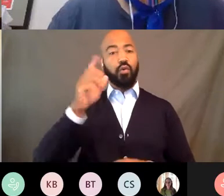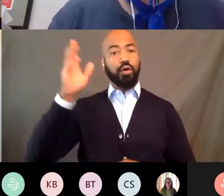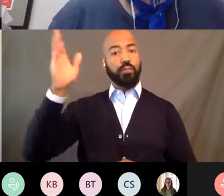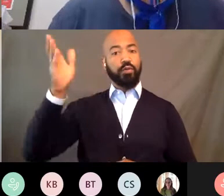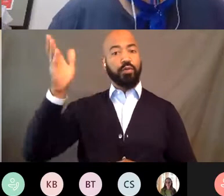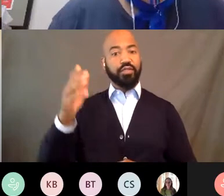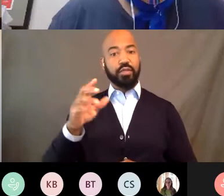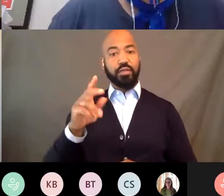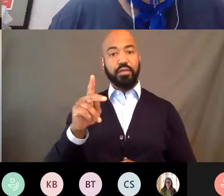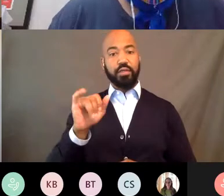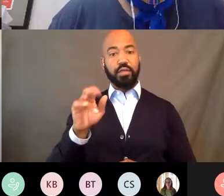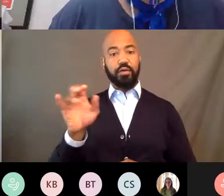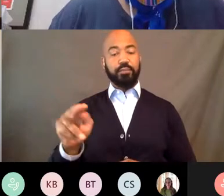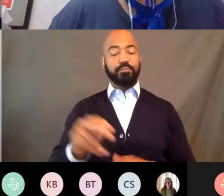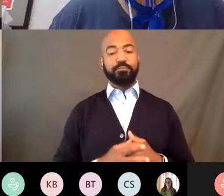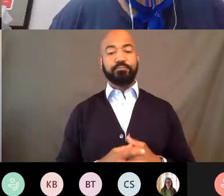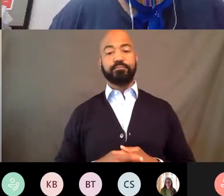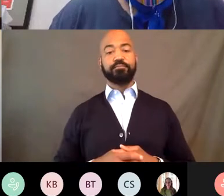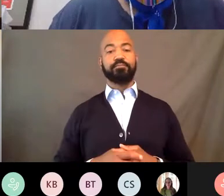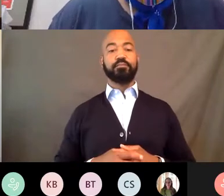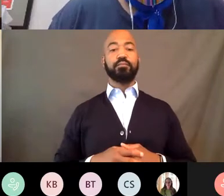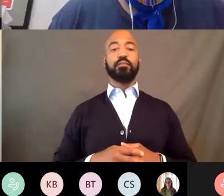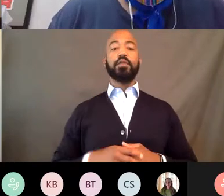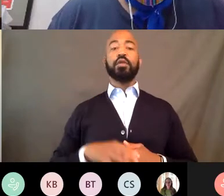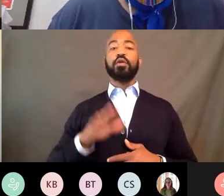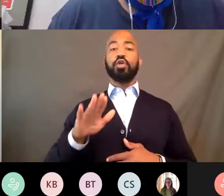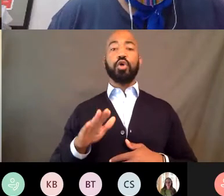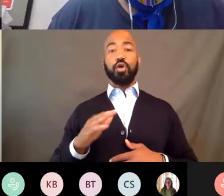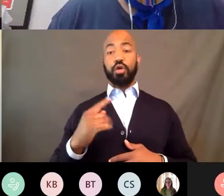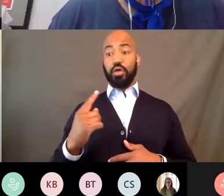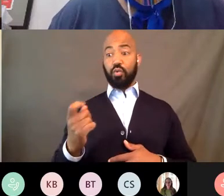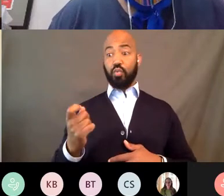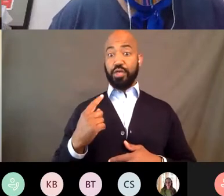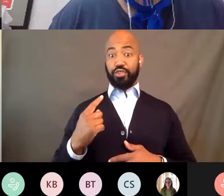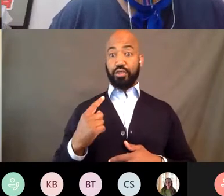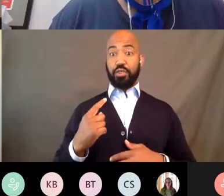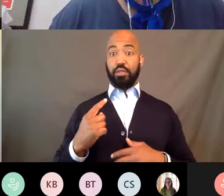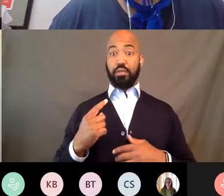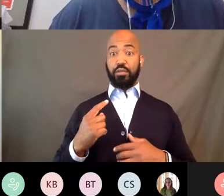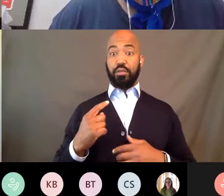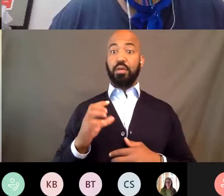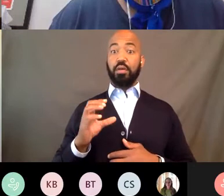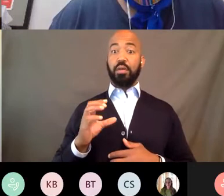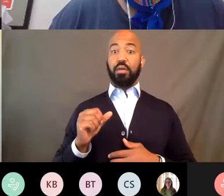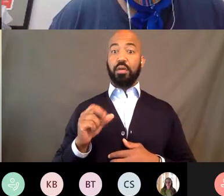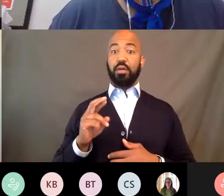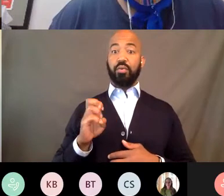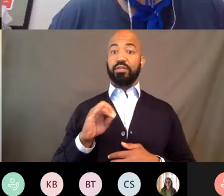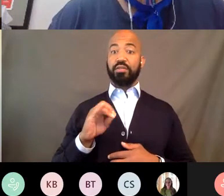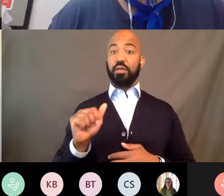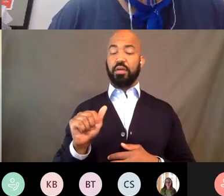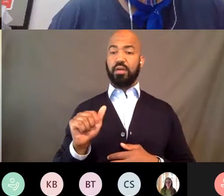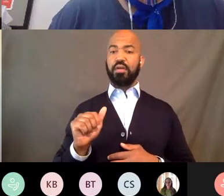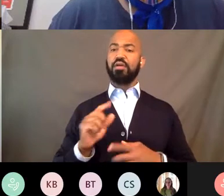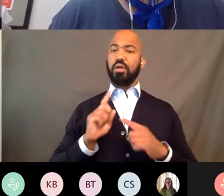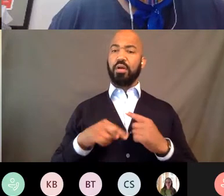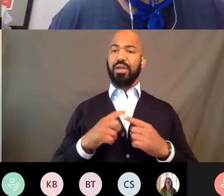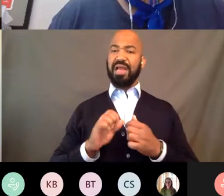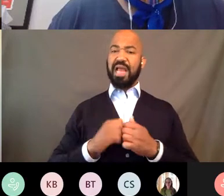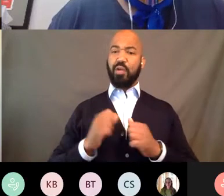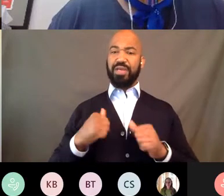information. To quickly answer or respond to your question, Carissa, how can we, share this information, prop it